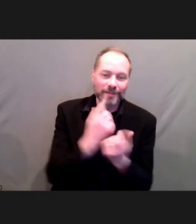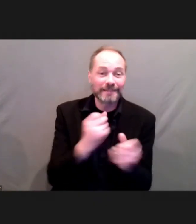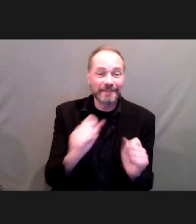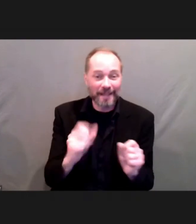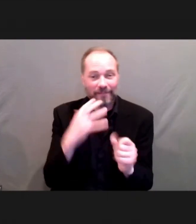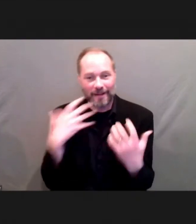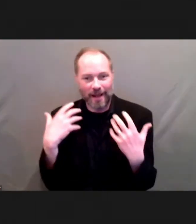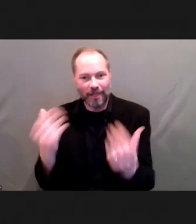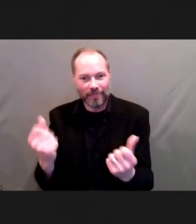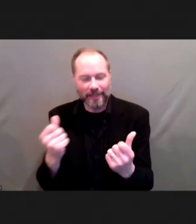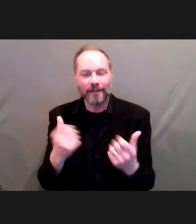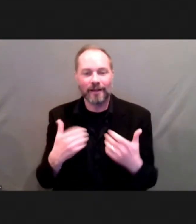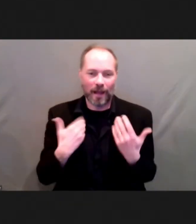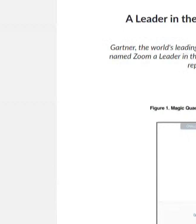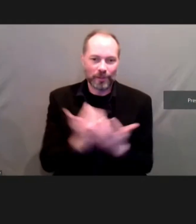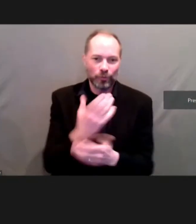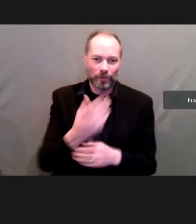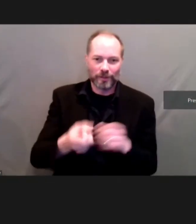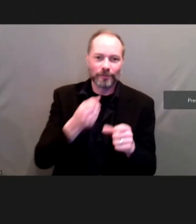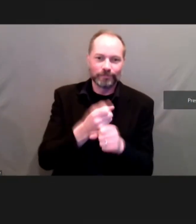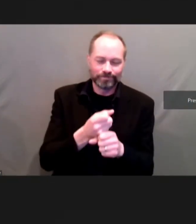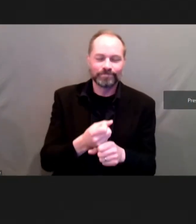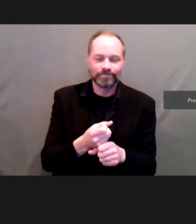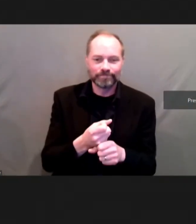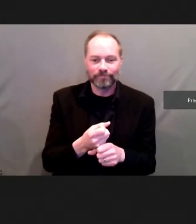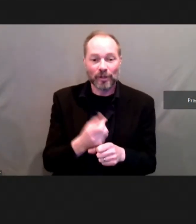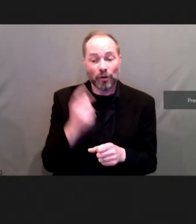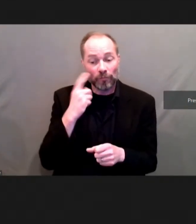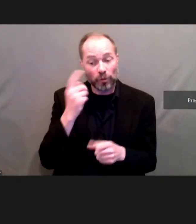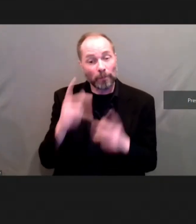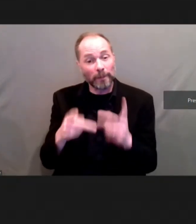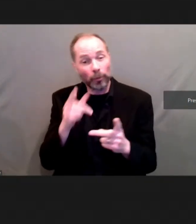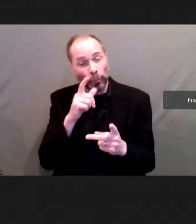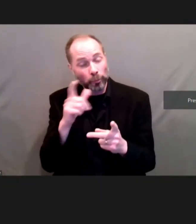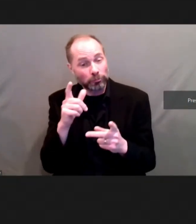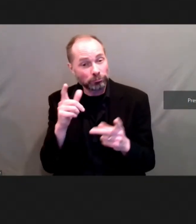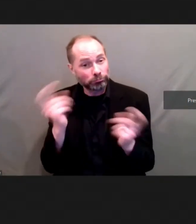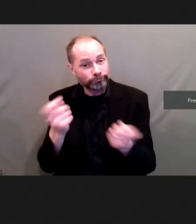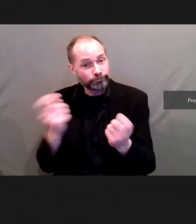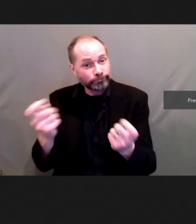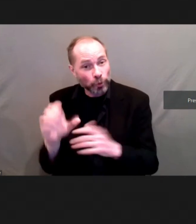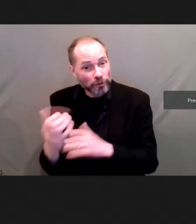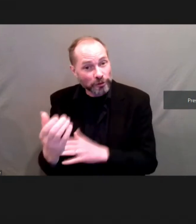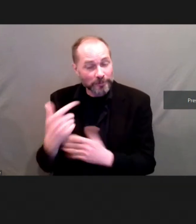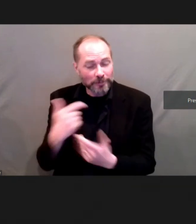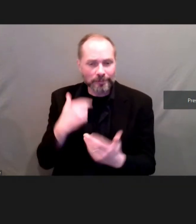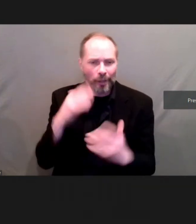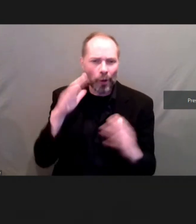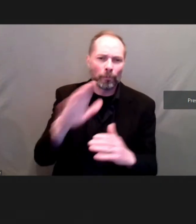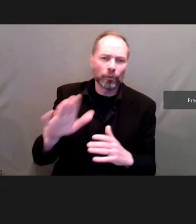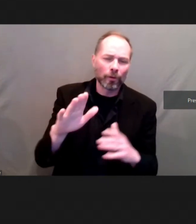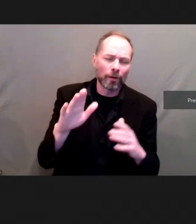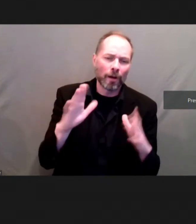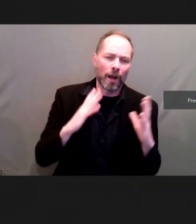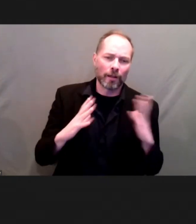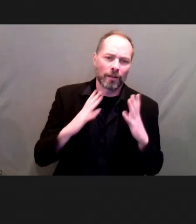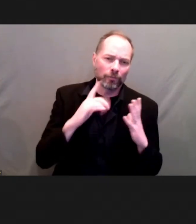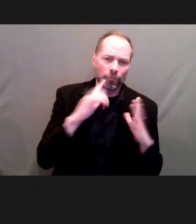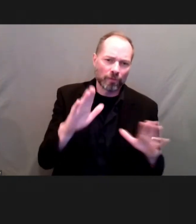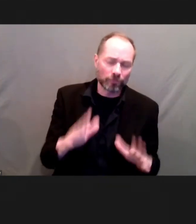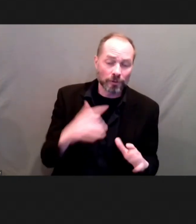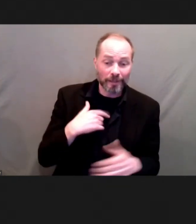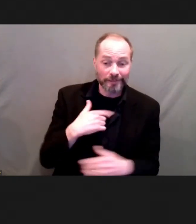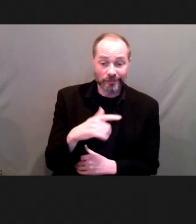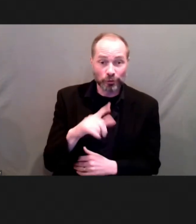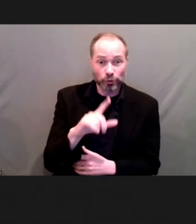healthy Happy New Year. For those who celebrate Christmas, I hope you had a wonderful holiday. As 2021 comes to a close, I know we're